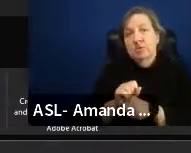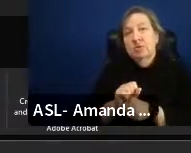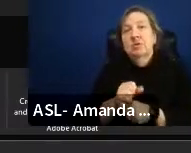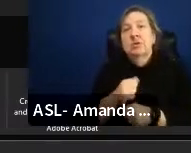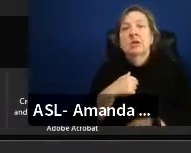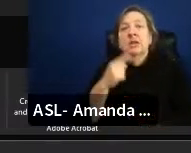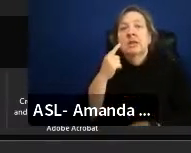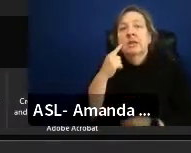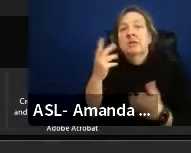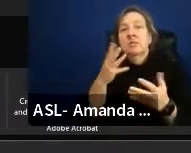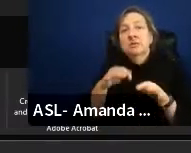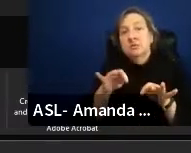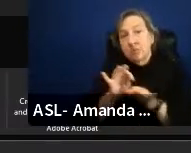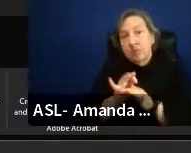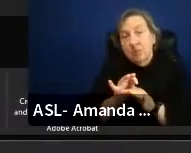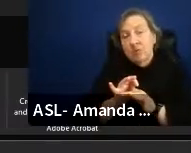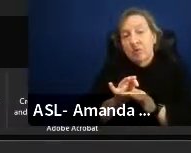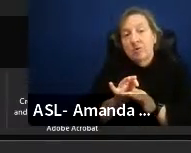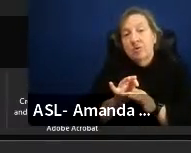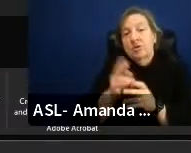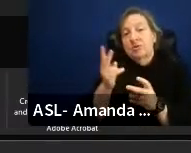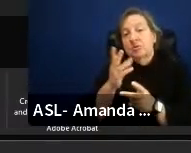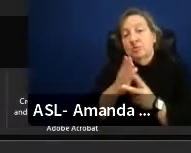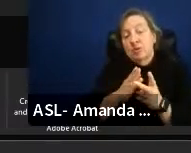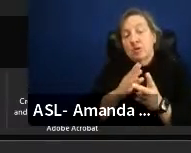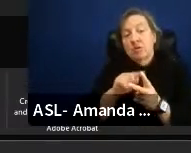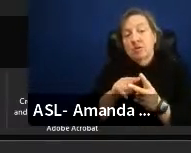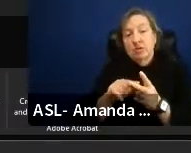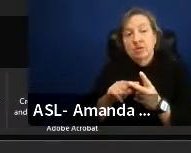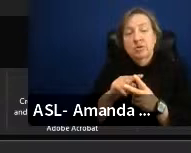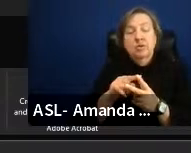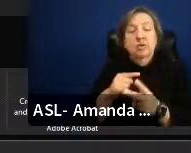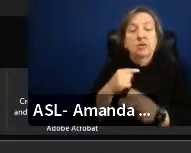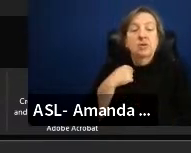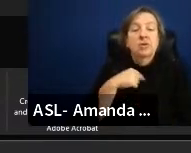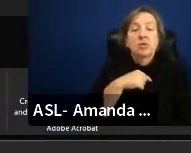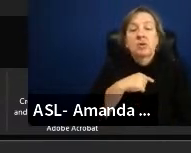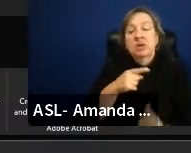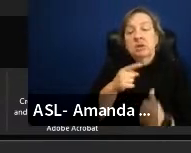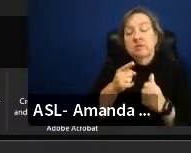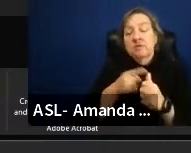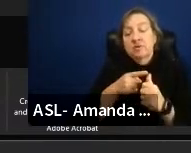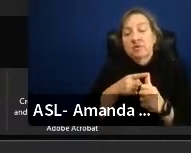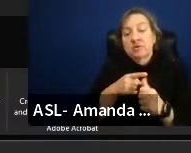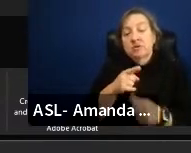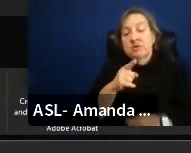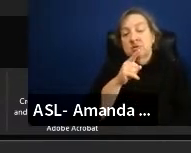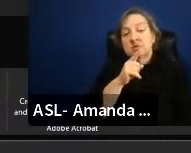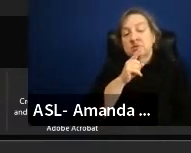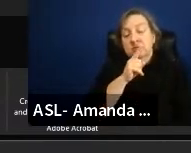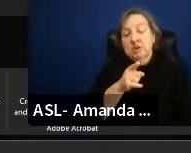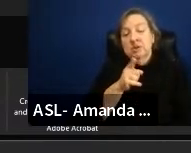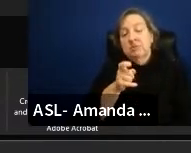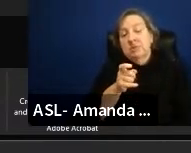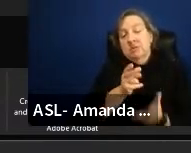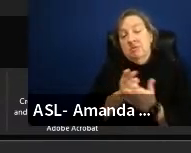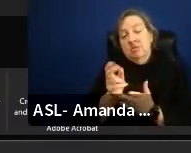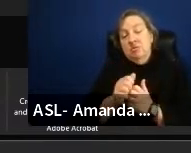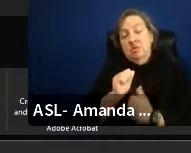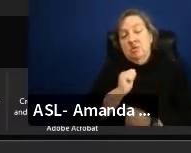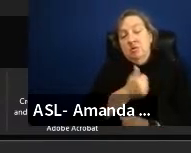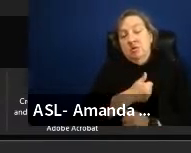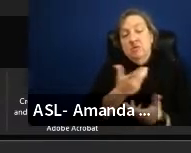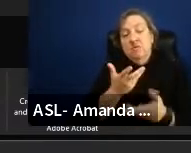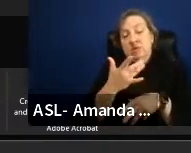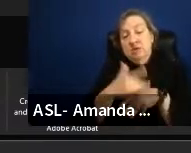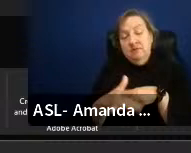what's important, and it's a two-parter, is that we first really be honest with ourselves about what's